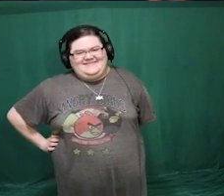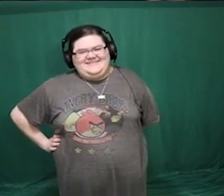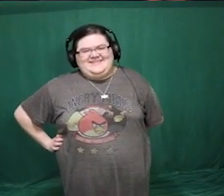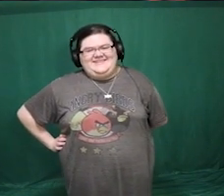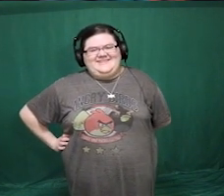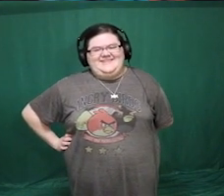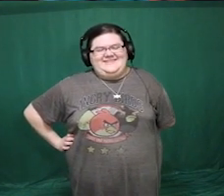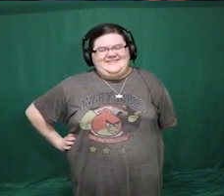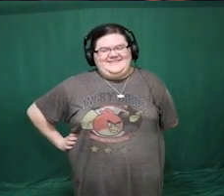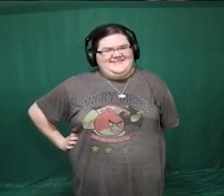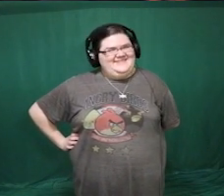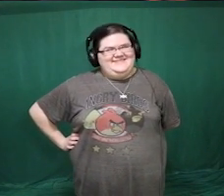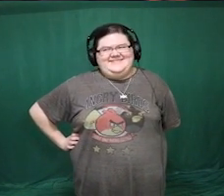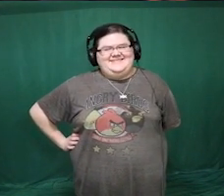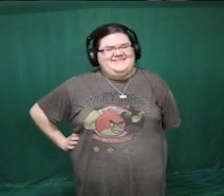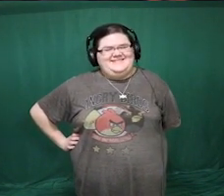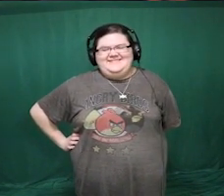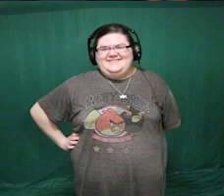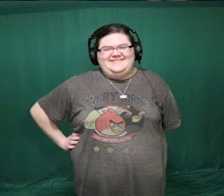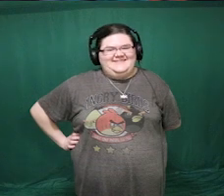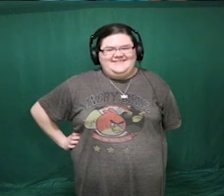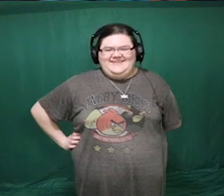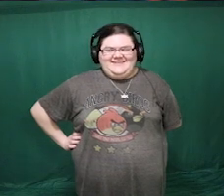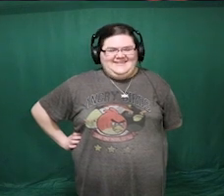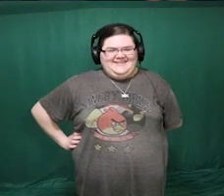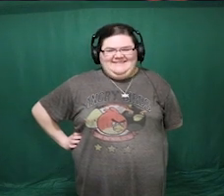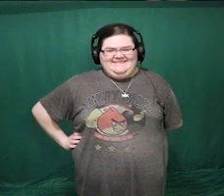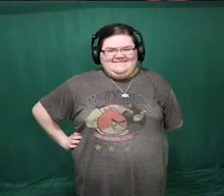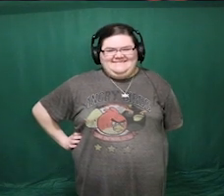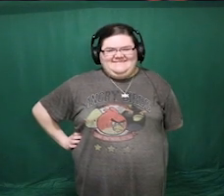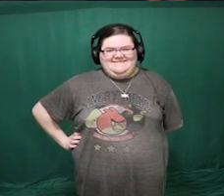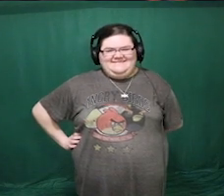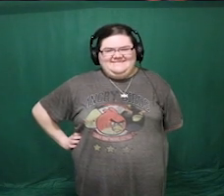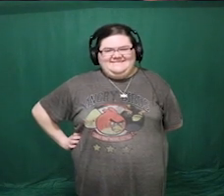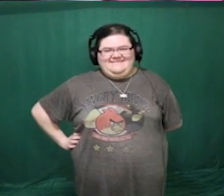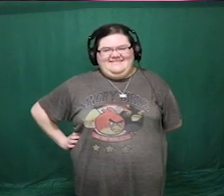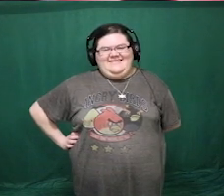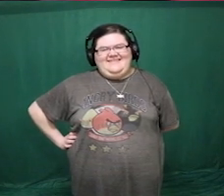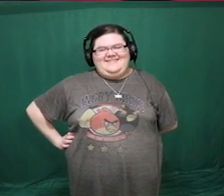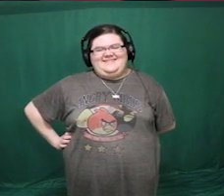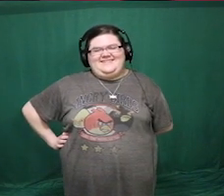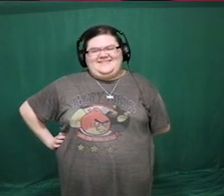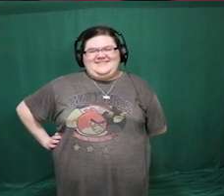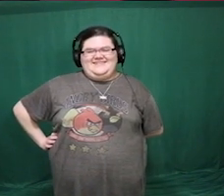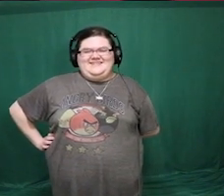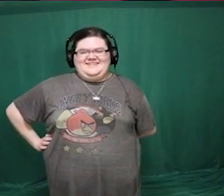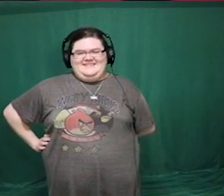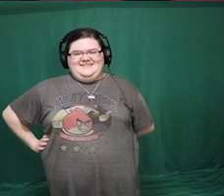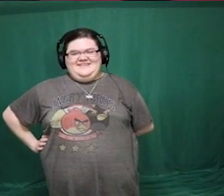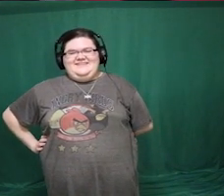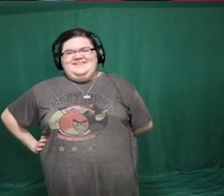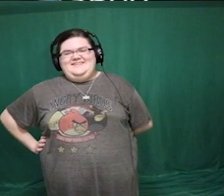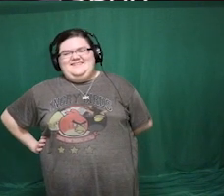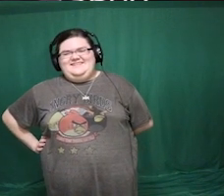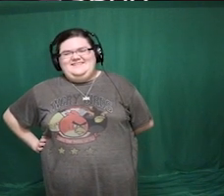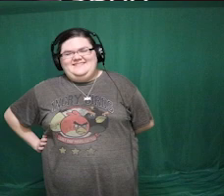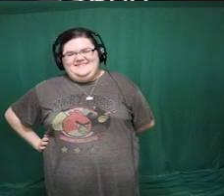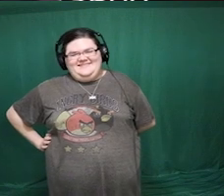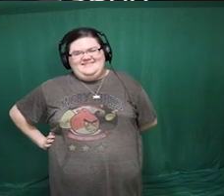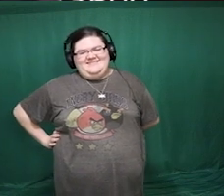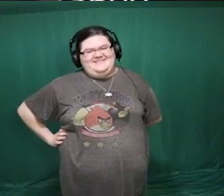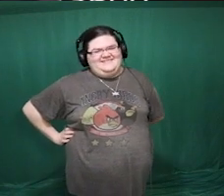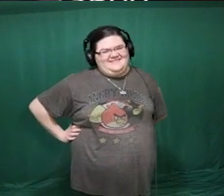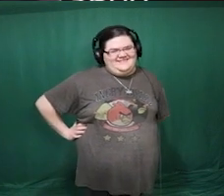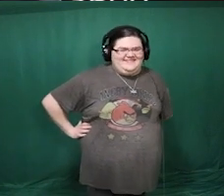shit. Just not petrol. Literally looked at the question, taken one word, and just read exports. He's like, which